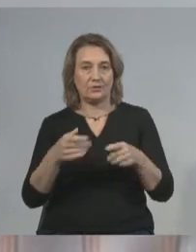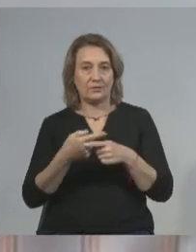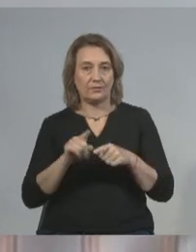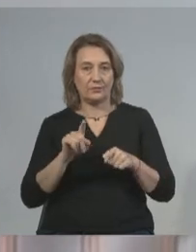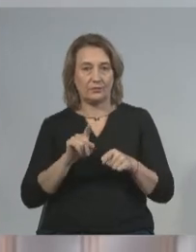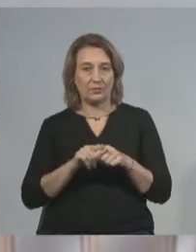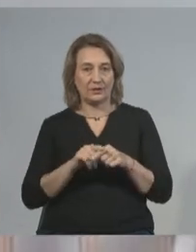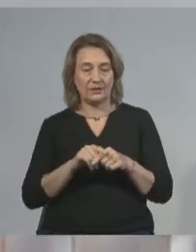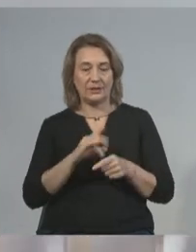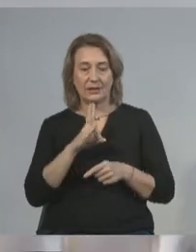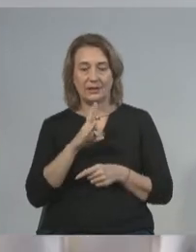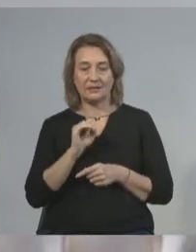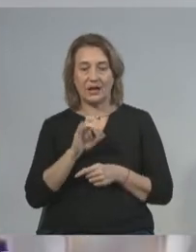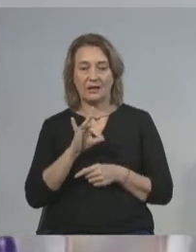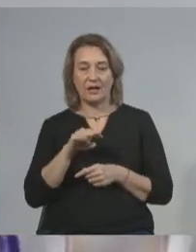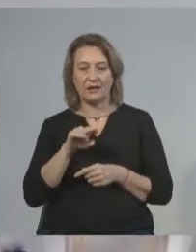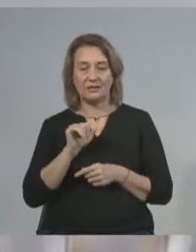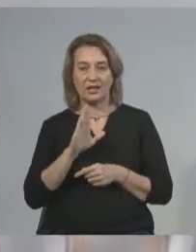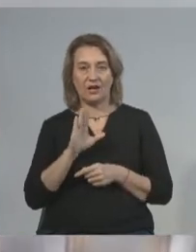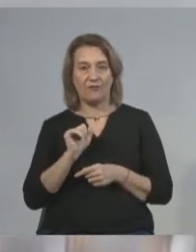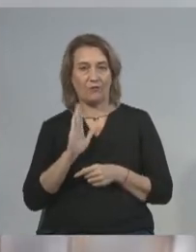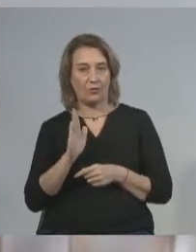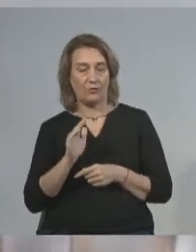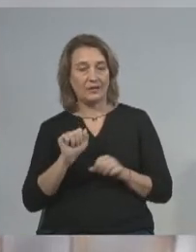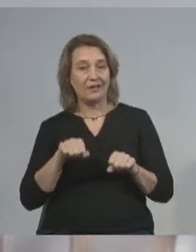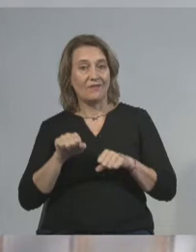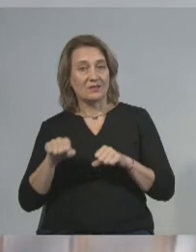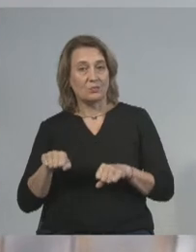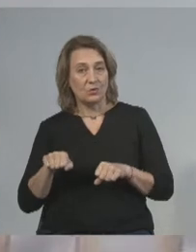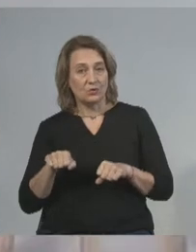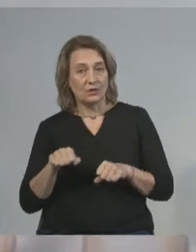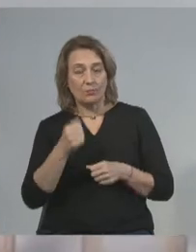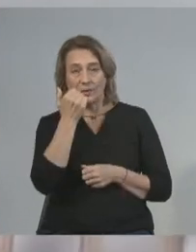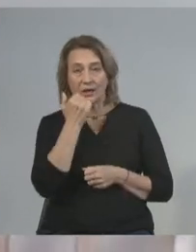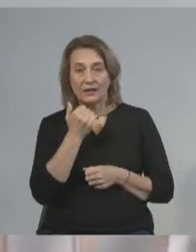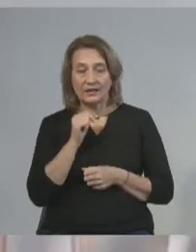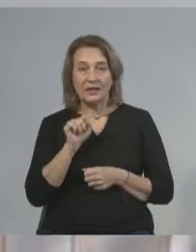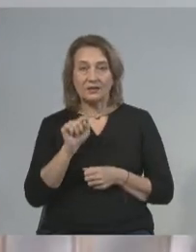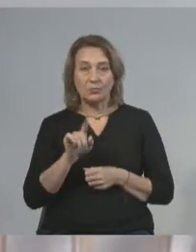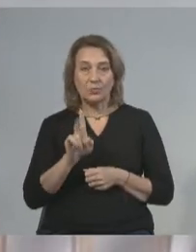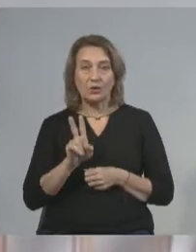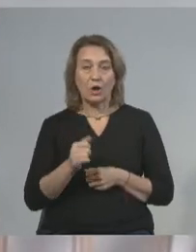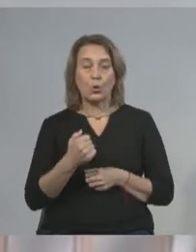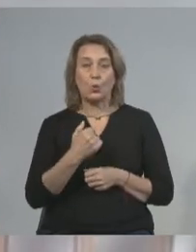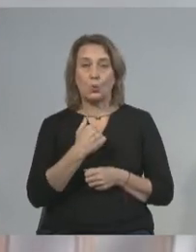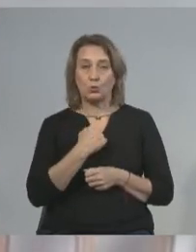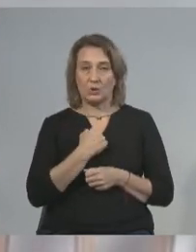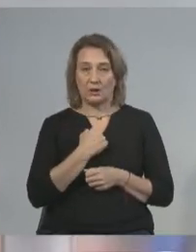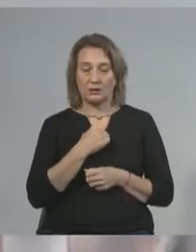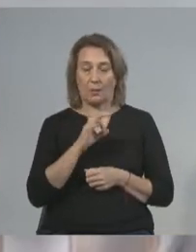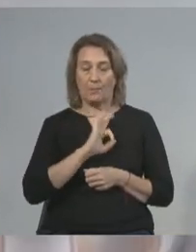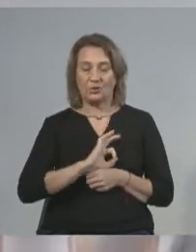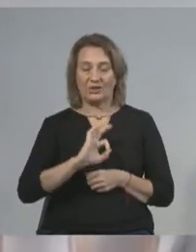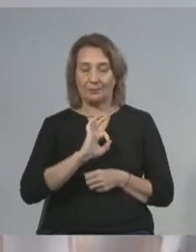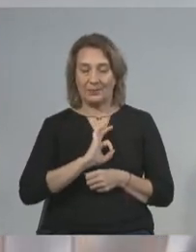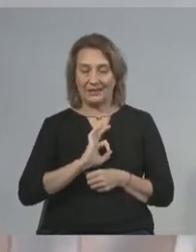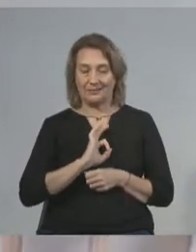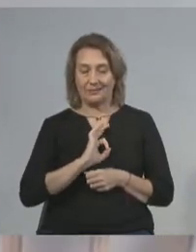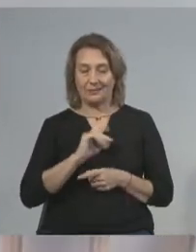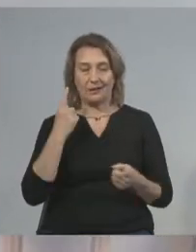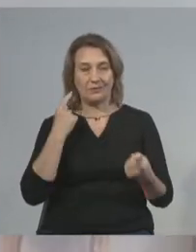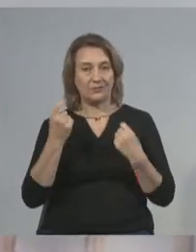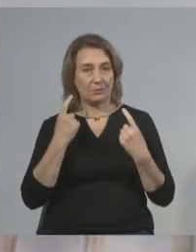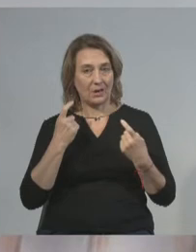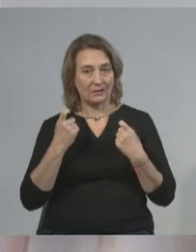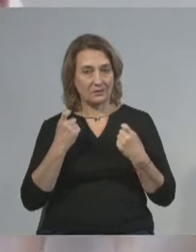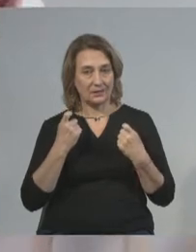they promote these mimicry narratives all of it is possible thanks to the fact that us as consumers of information